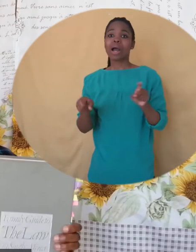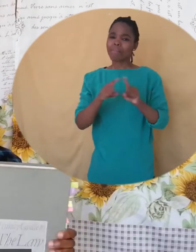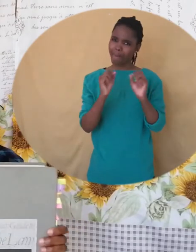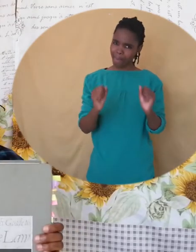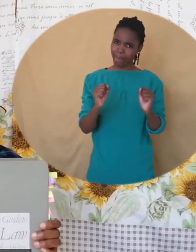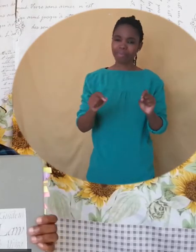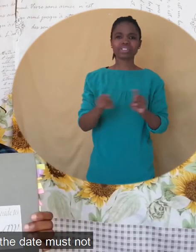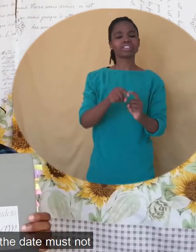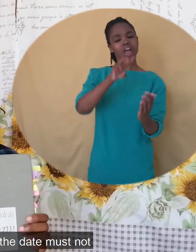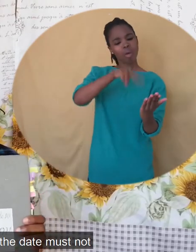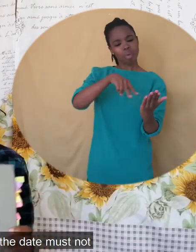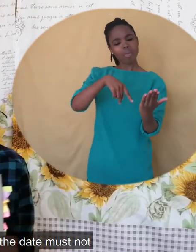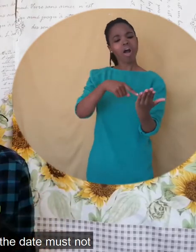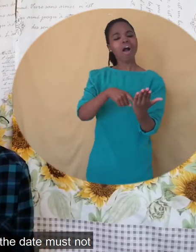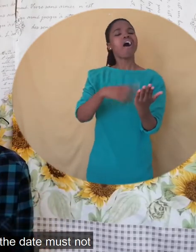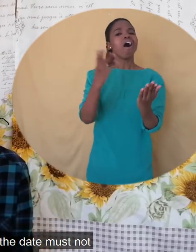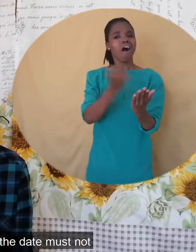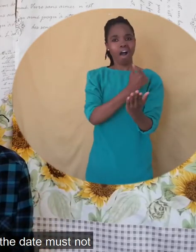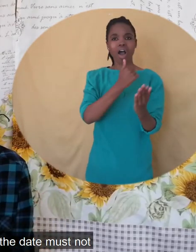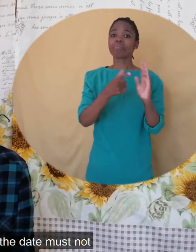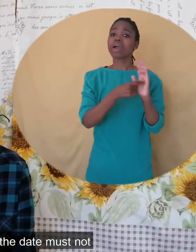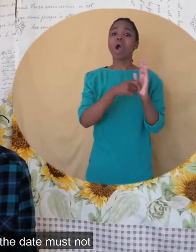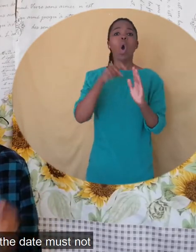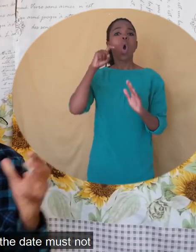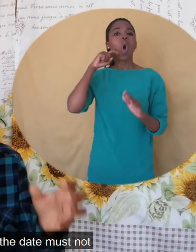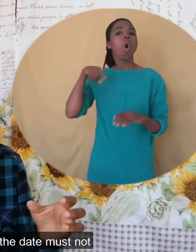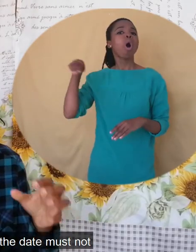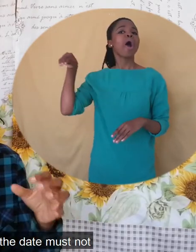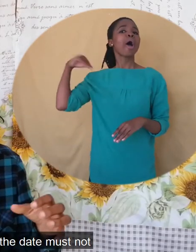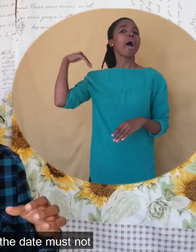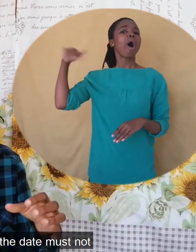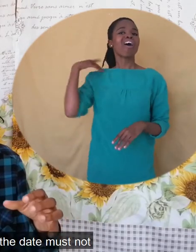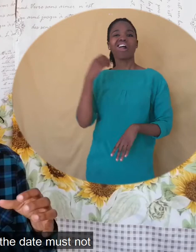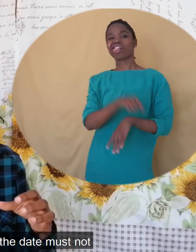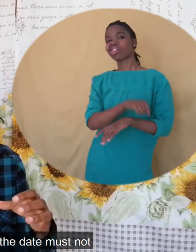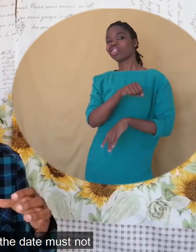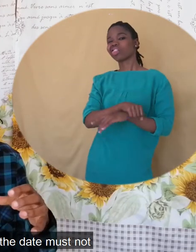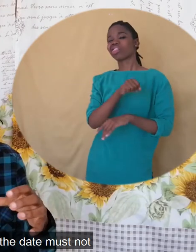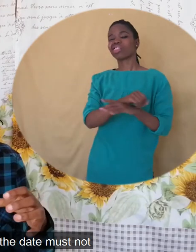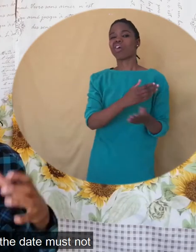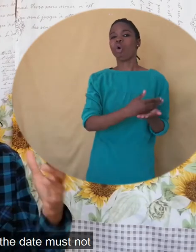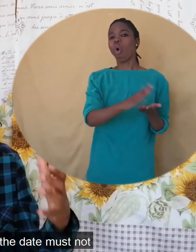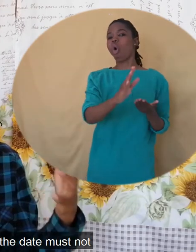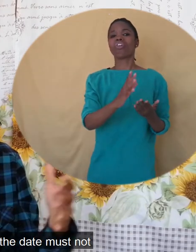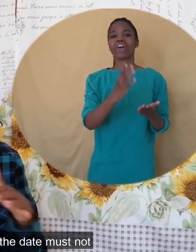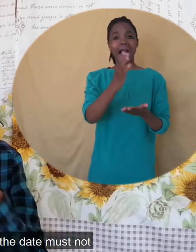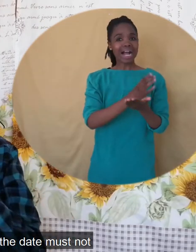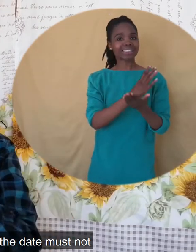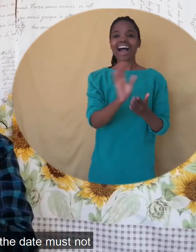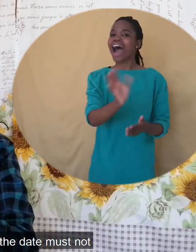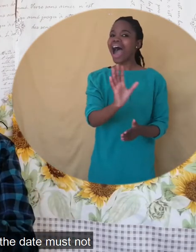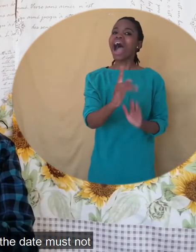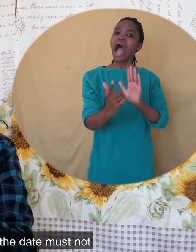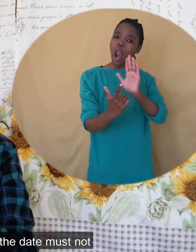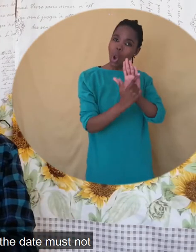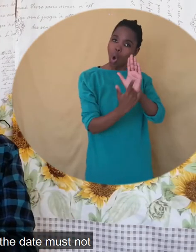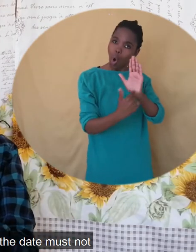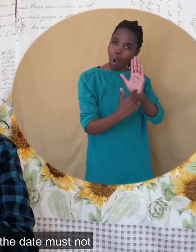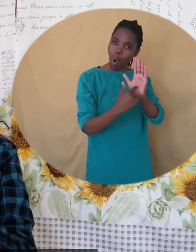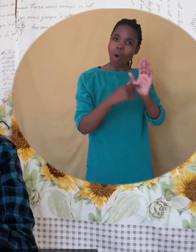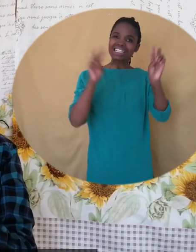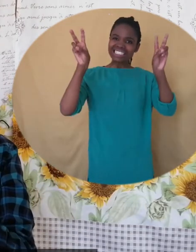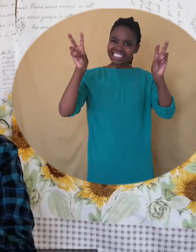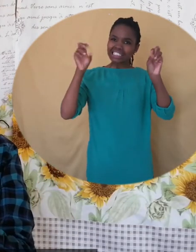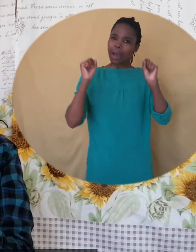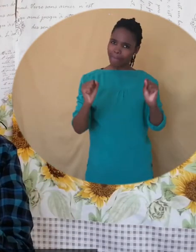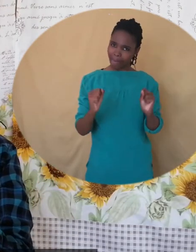I read this book, I always keep an open mind that the date must not, you know, distract me from the law itself. You